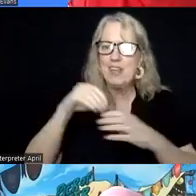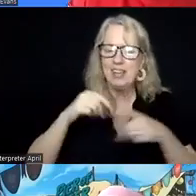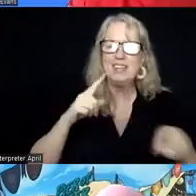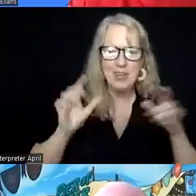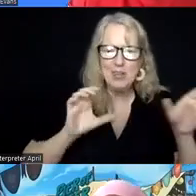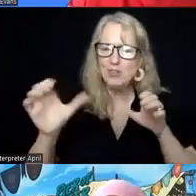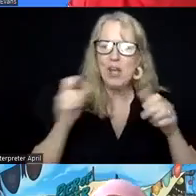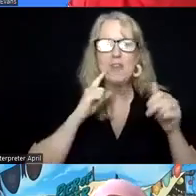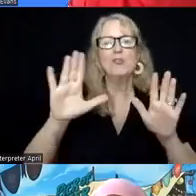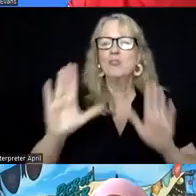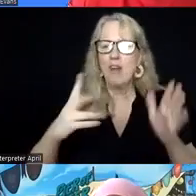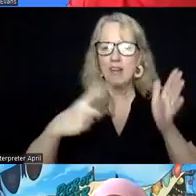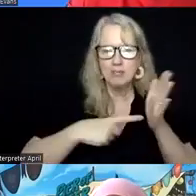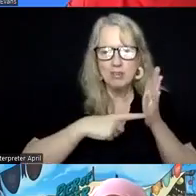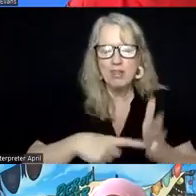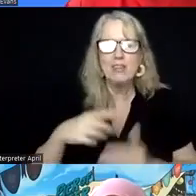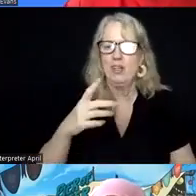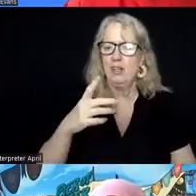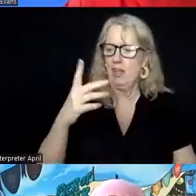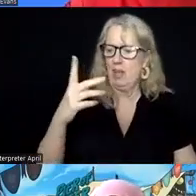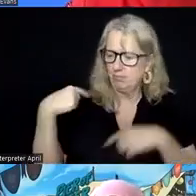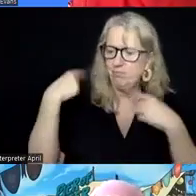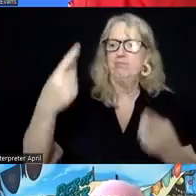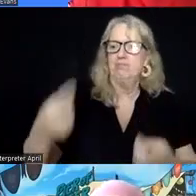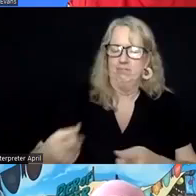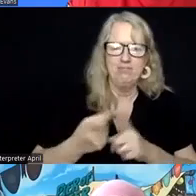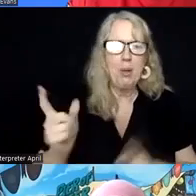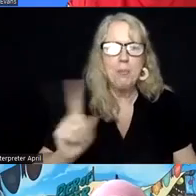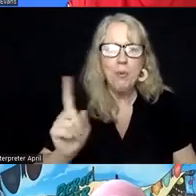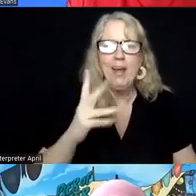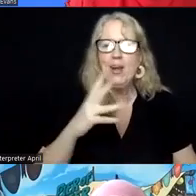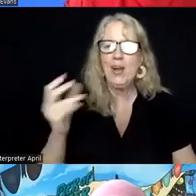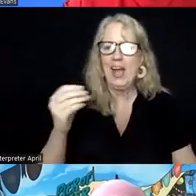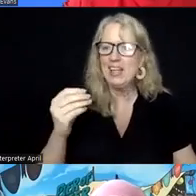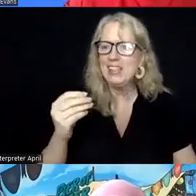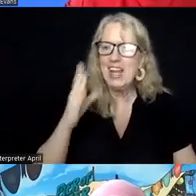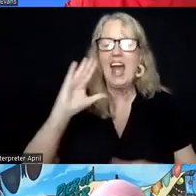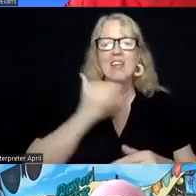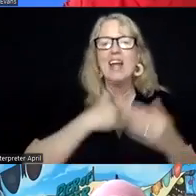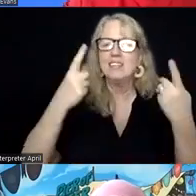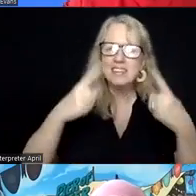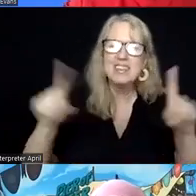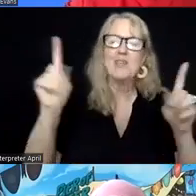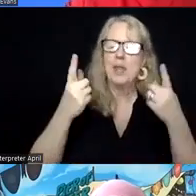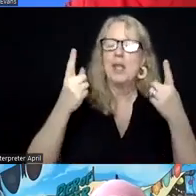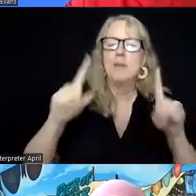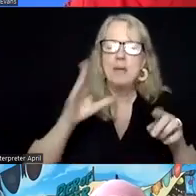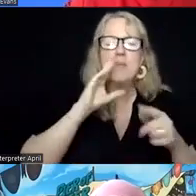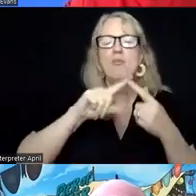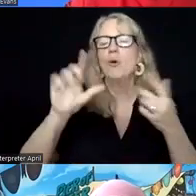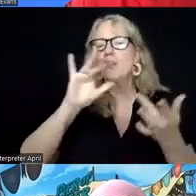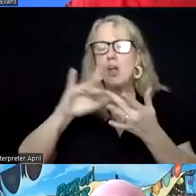It's really great reflection on where we have come from and the success that has happened with the work of the crisis contact